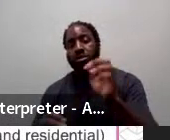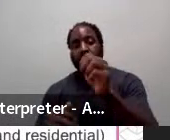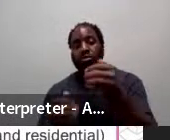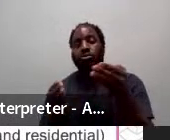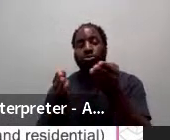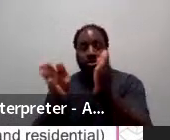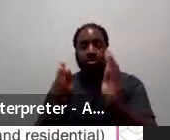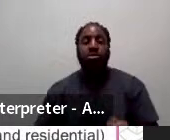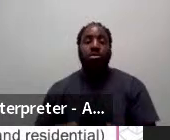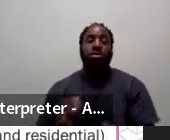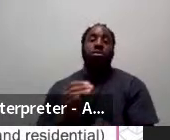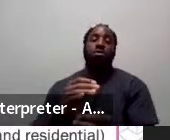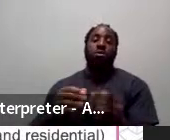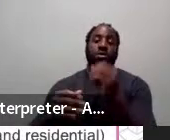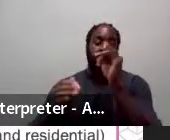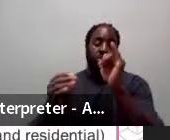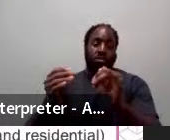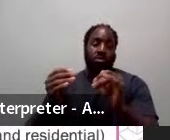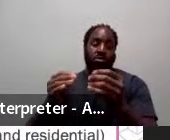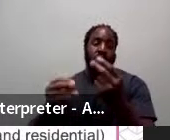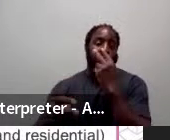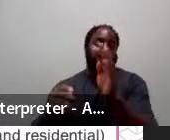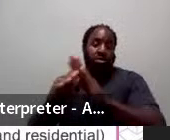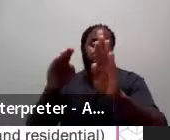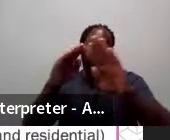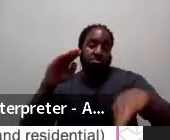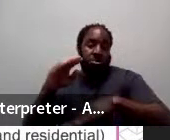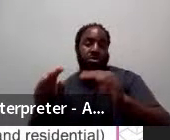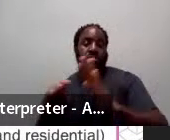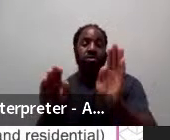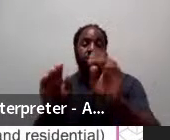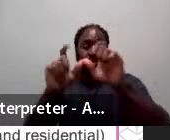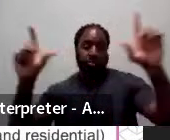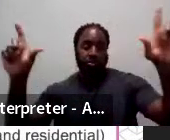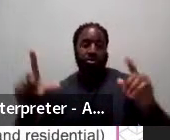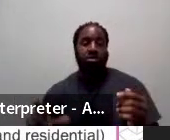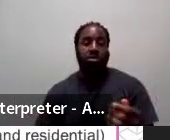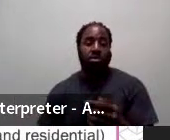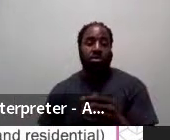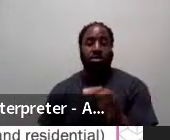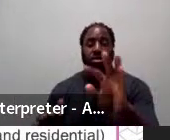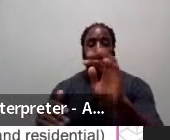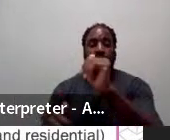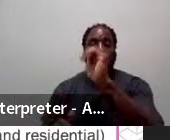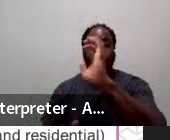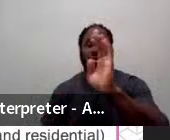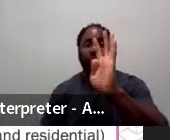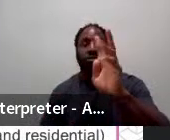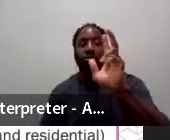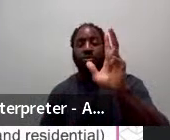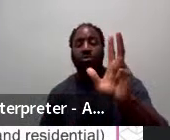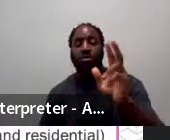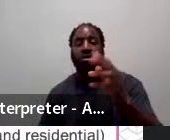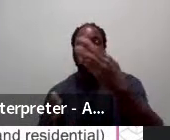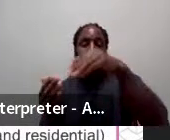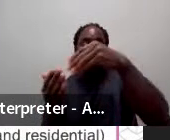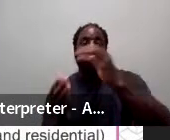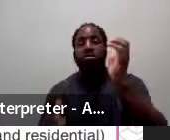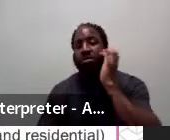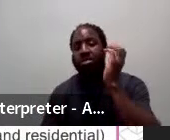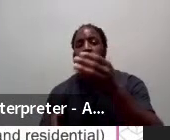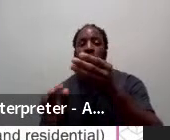and Stillwell, that's at the bottom of your screen, sort of below Stillwell Avenue, a C43 medium density